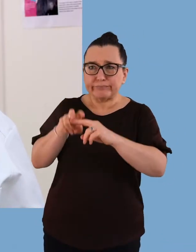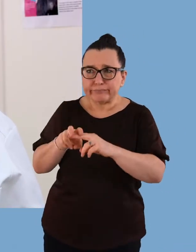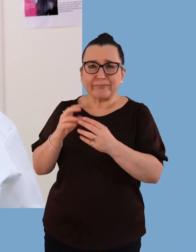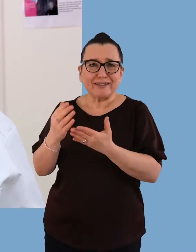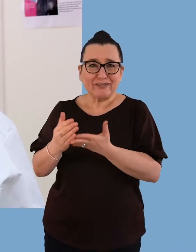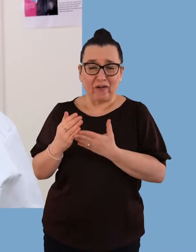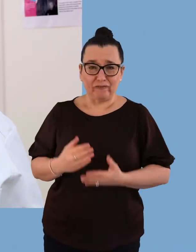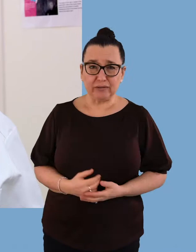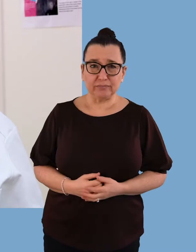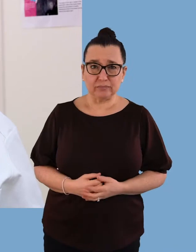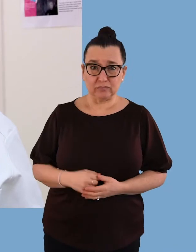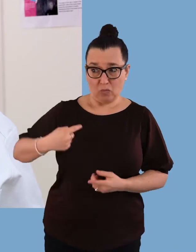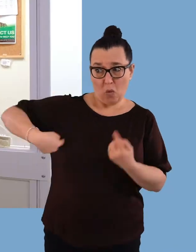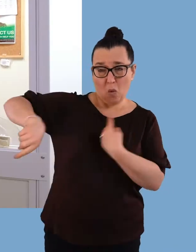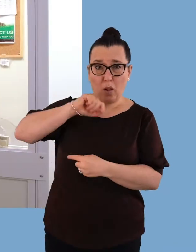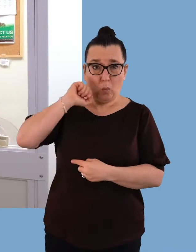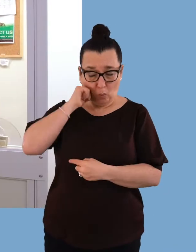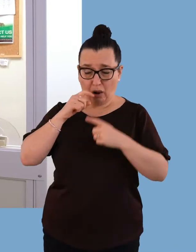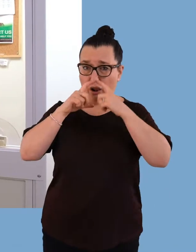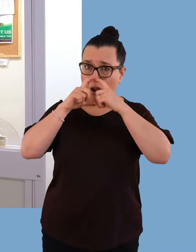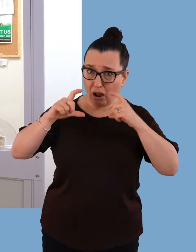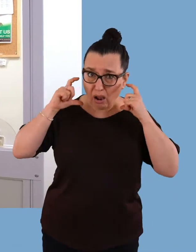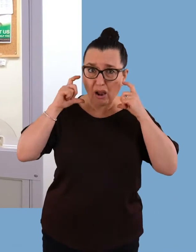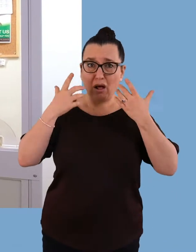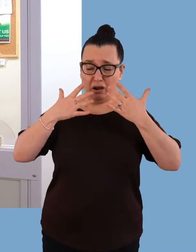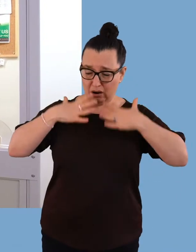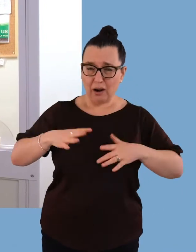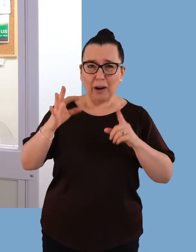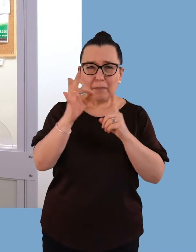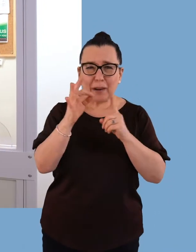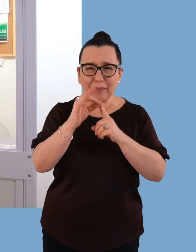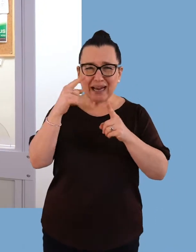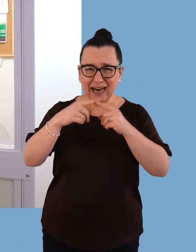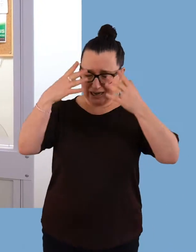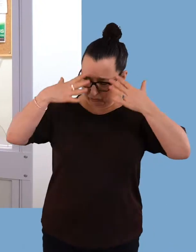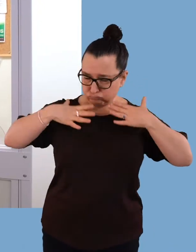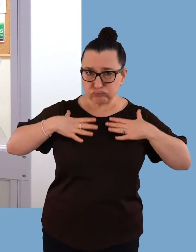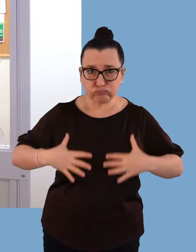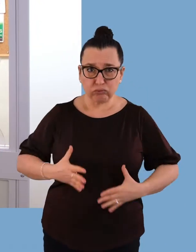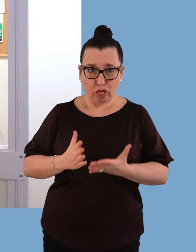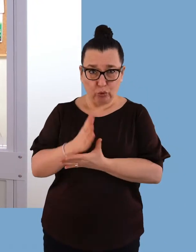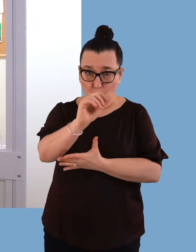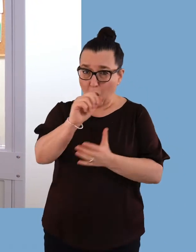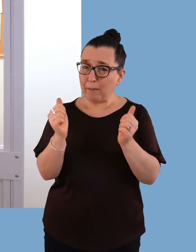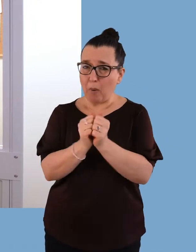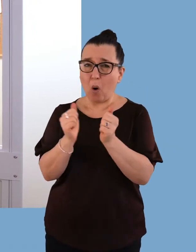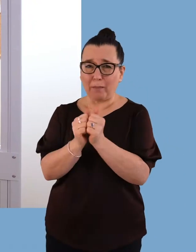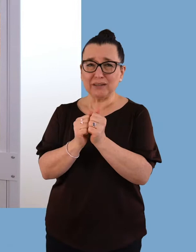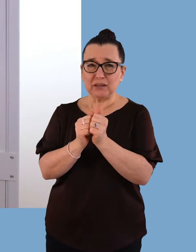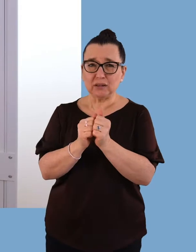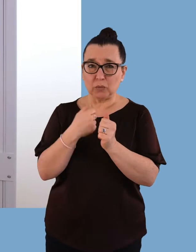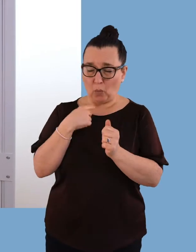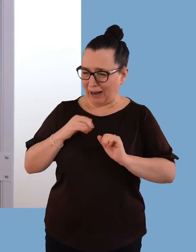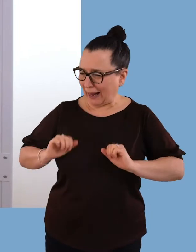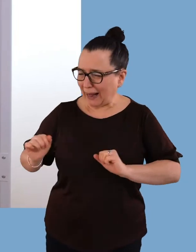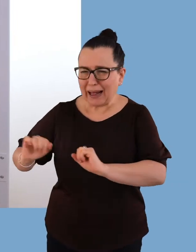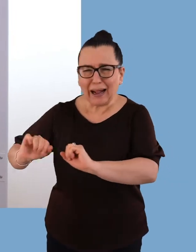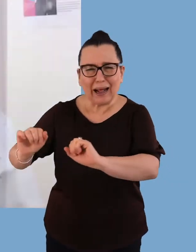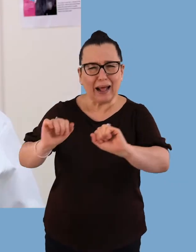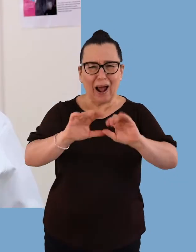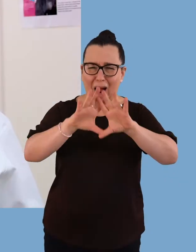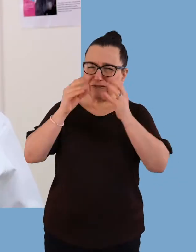cue and sit safely we will all wear face masks and personal protective equipment throughout your appointment